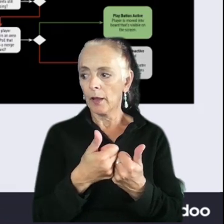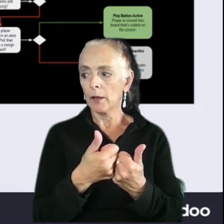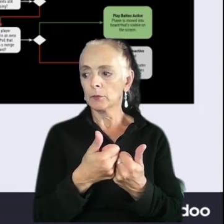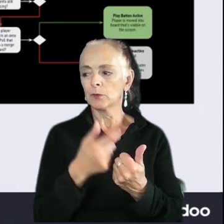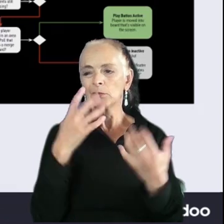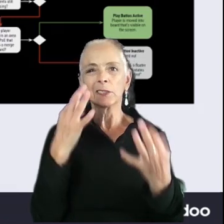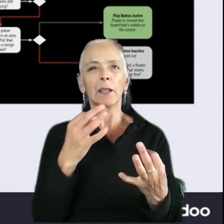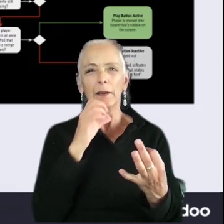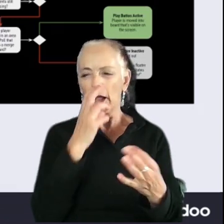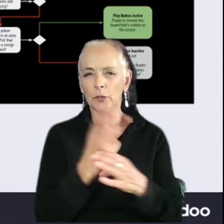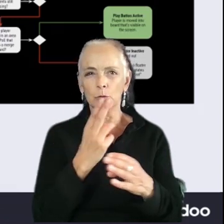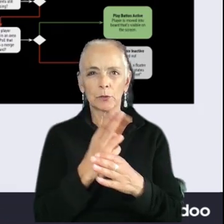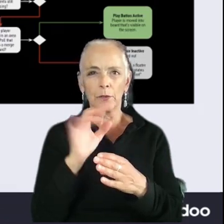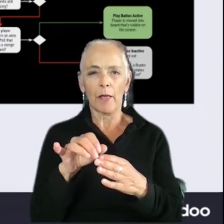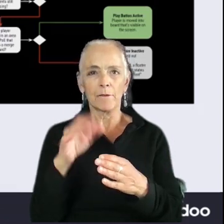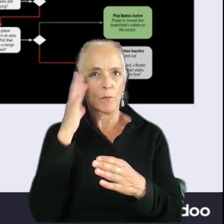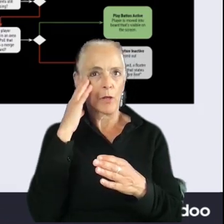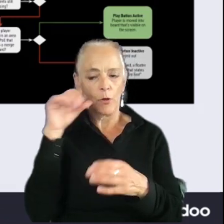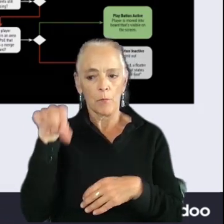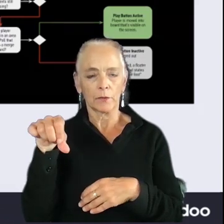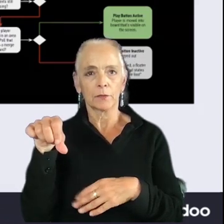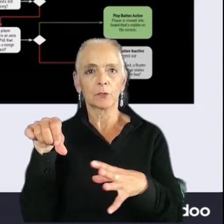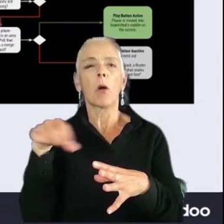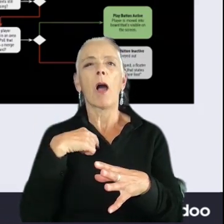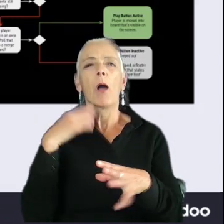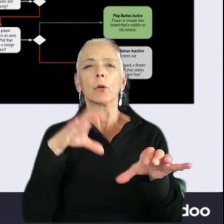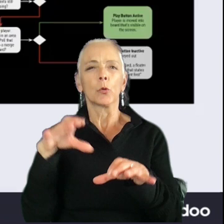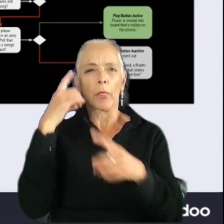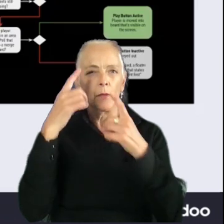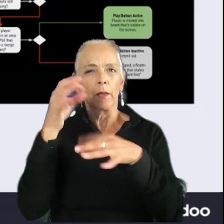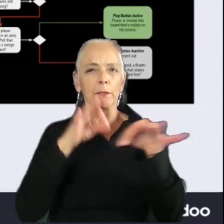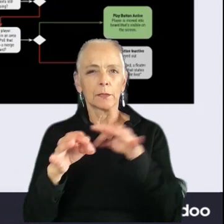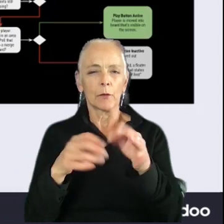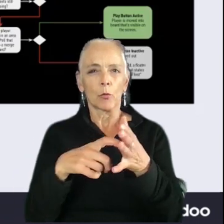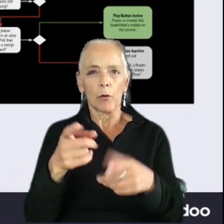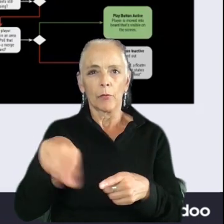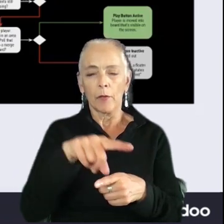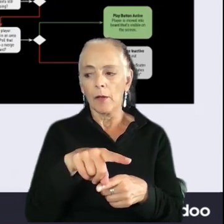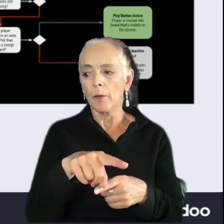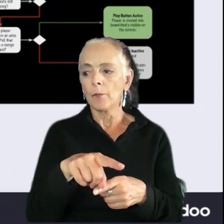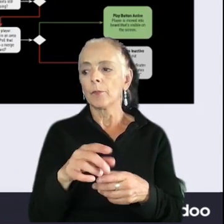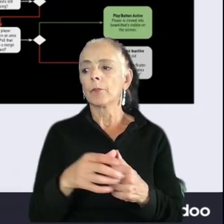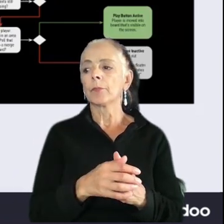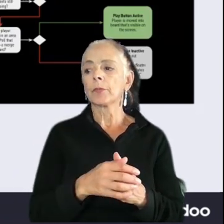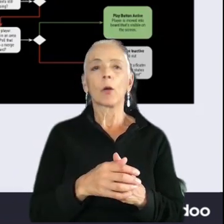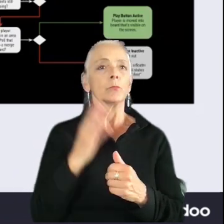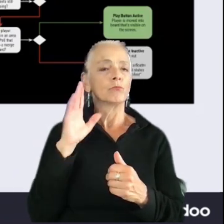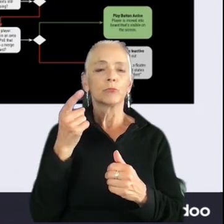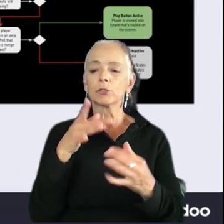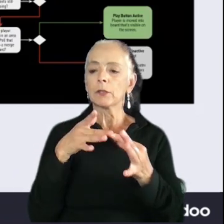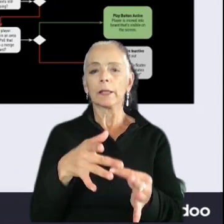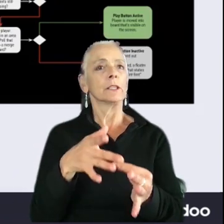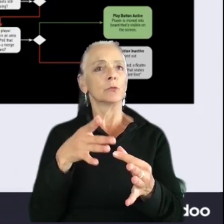this familiar button that would do the thinking instead of them. So no need to really navigate between buildings, it would take them to the right place immediately.